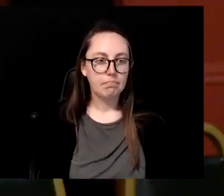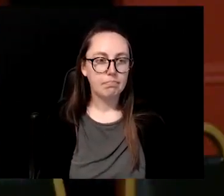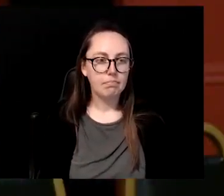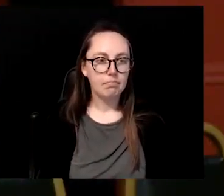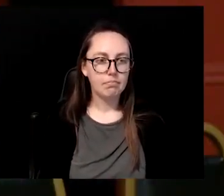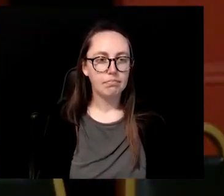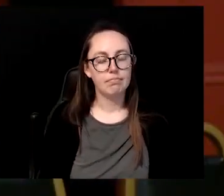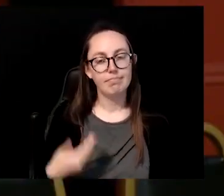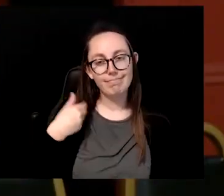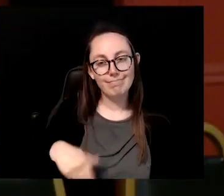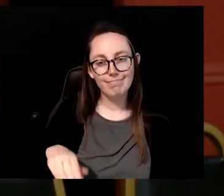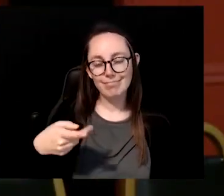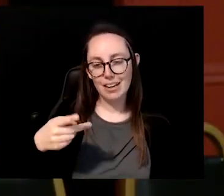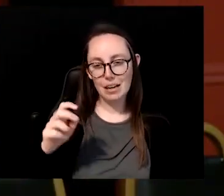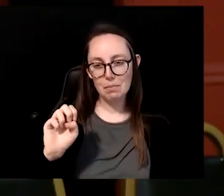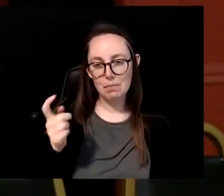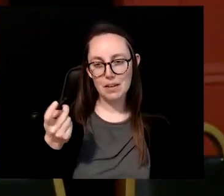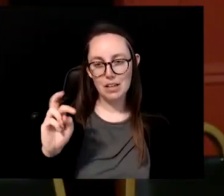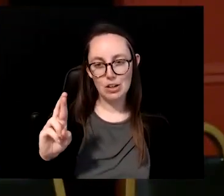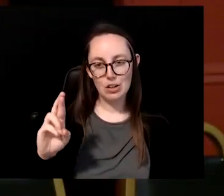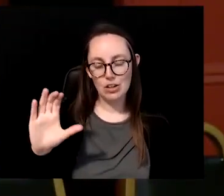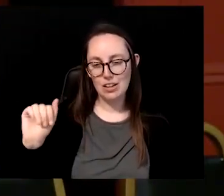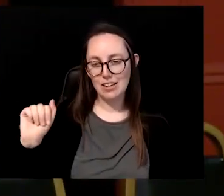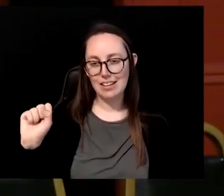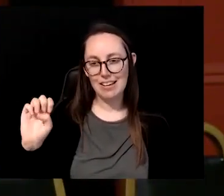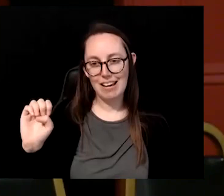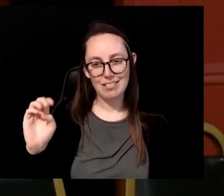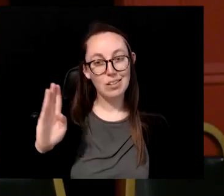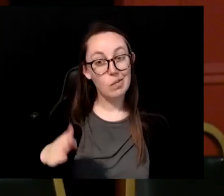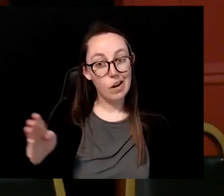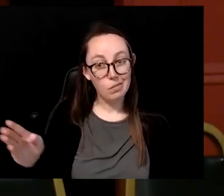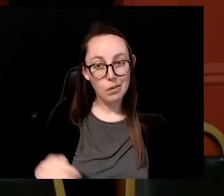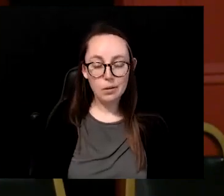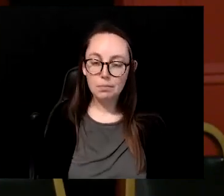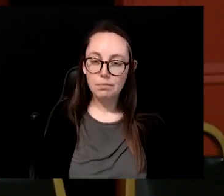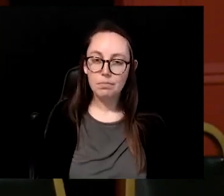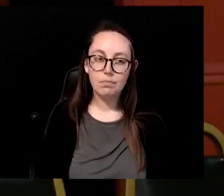Peter case Battleboro um I guess